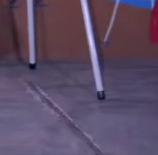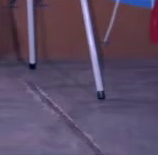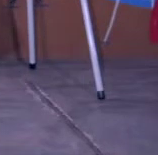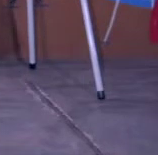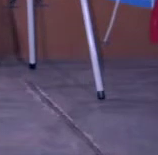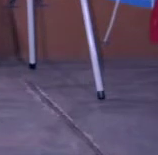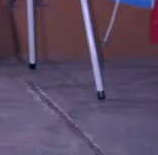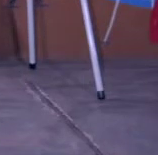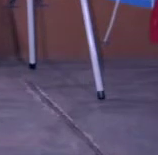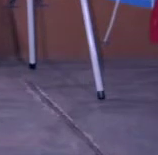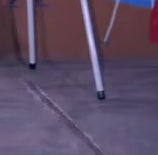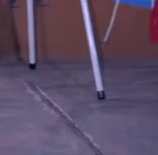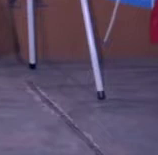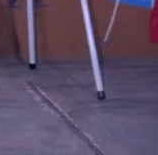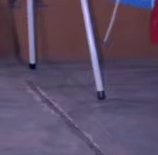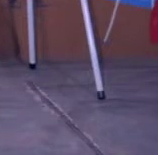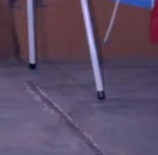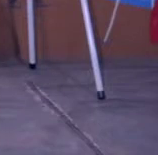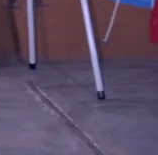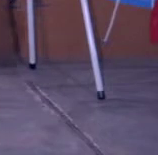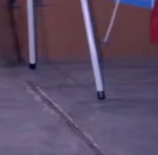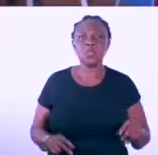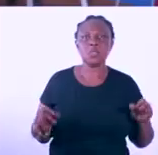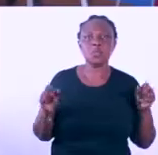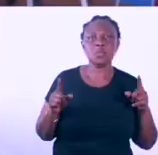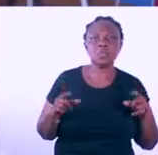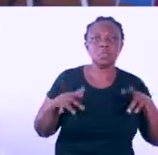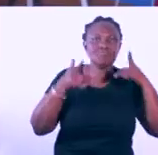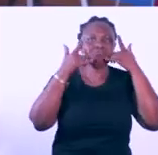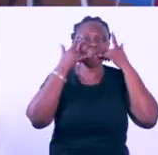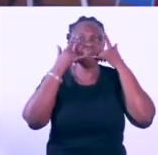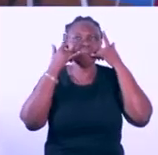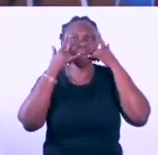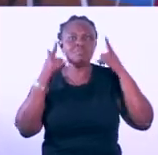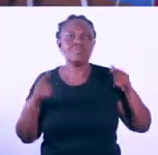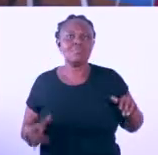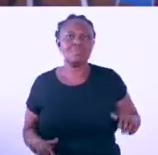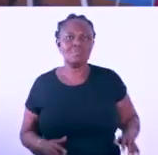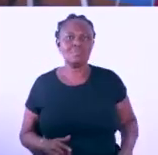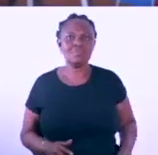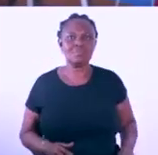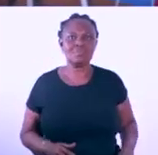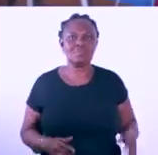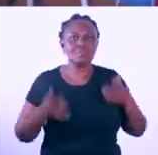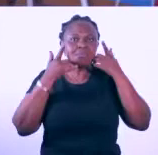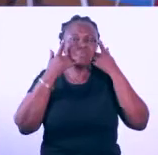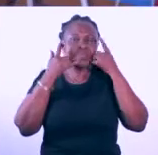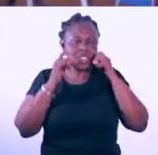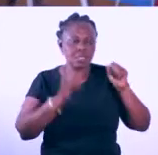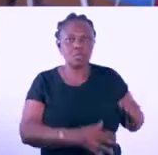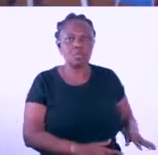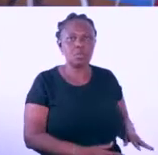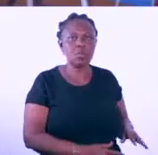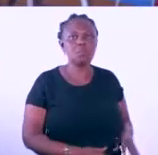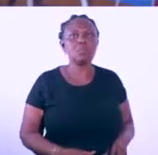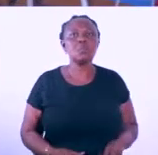Okay. All right. Okay, please take your mask off. Okay. Okay. All right. Okay, so let